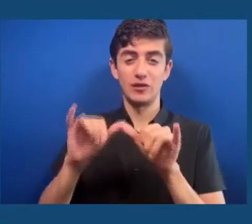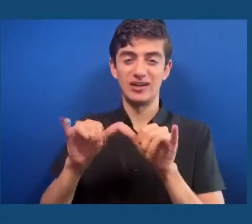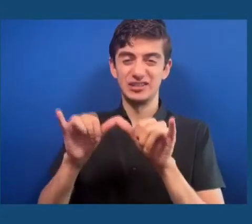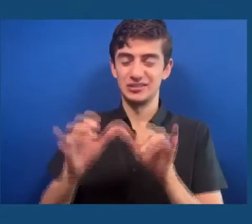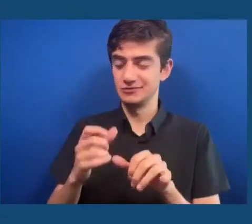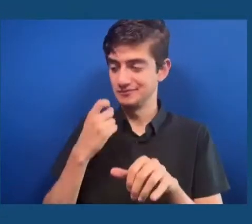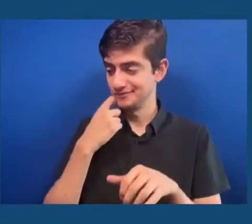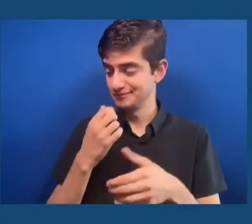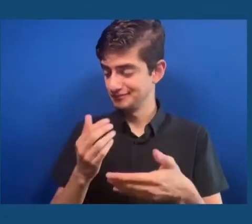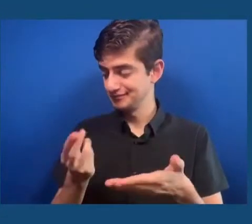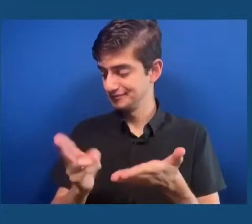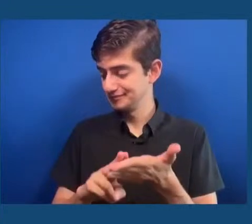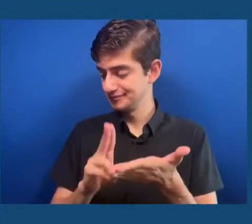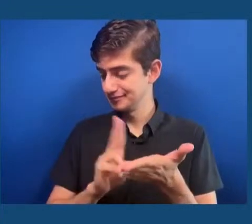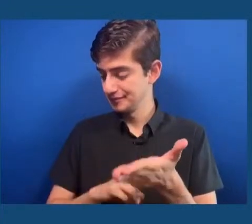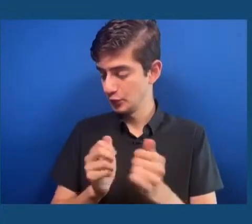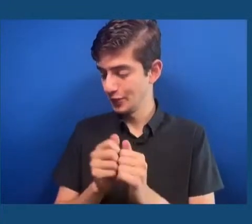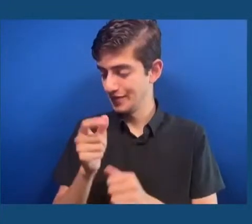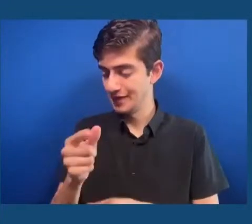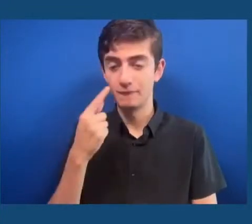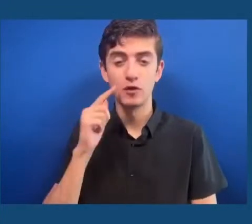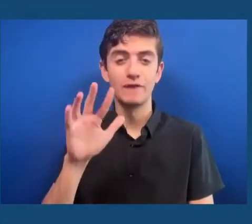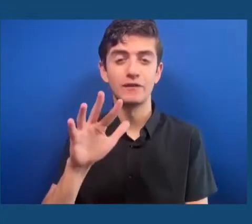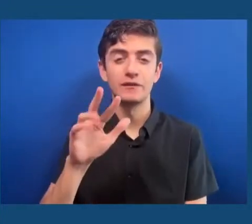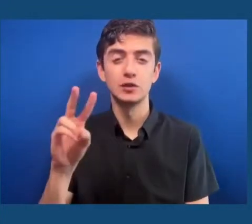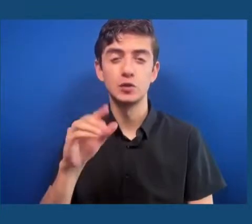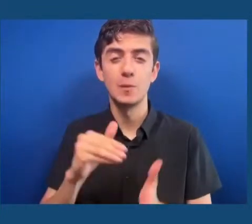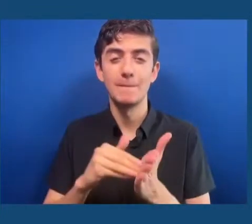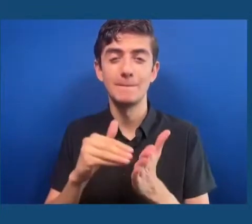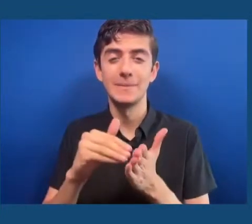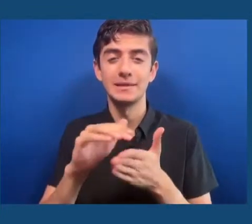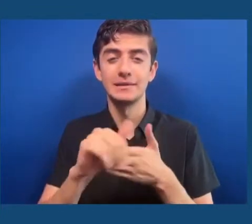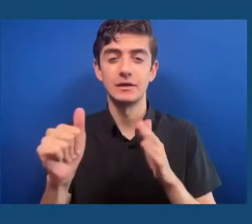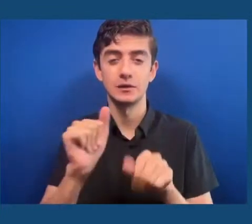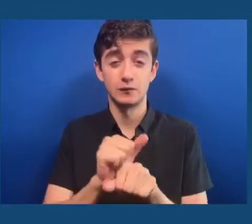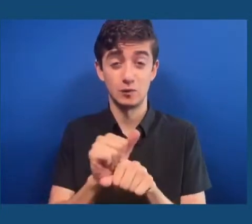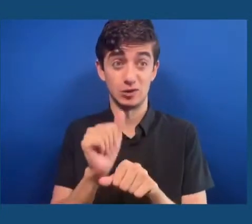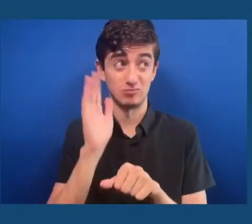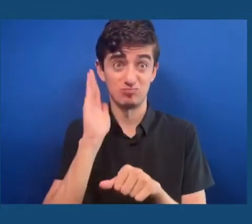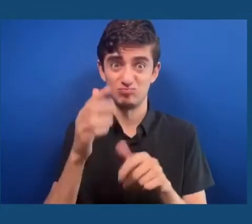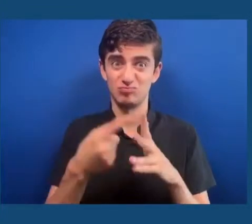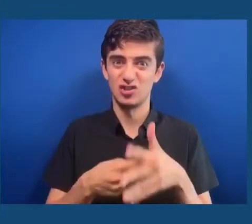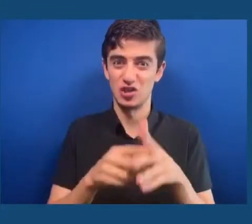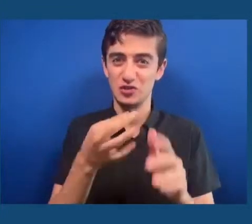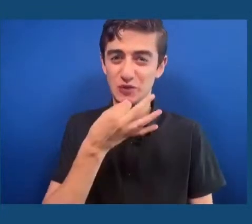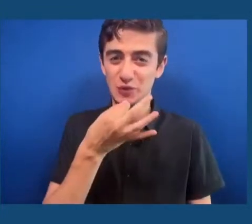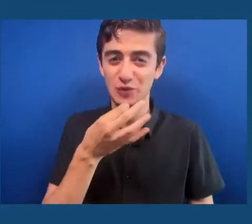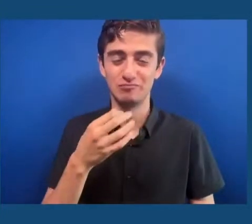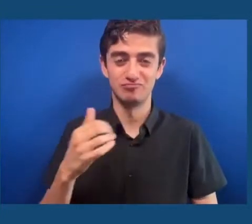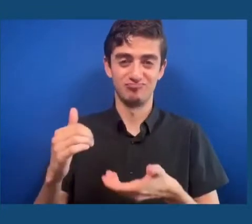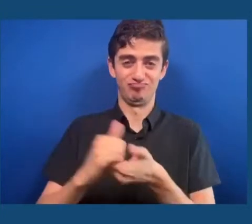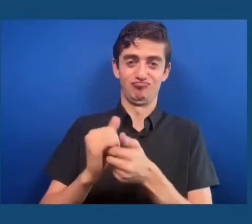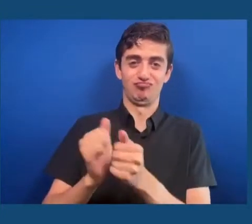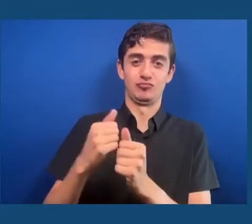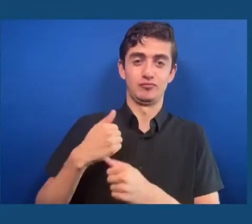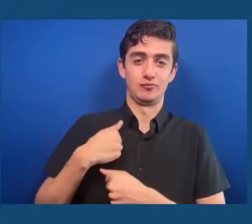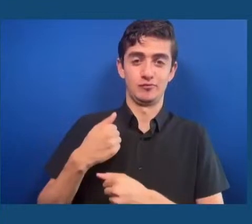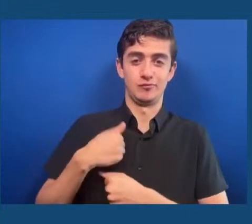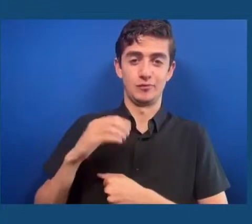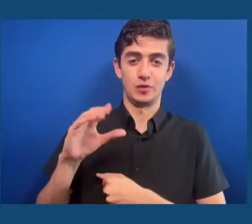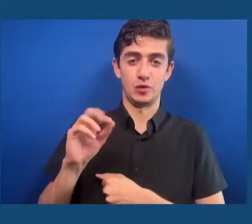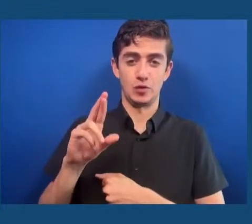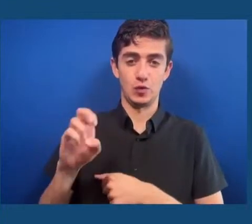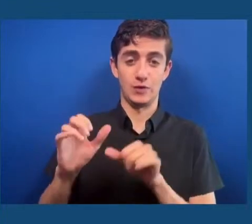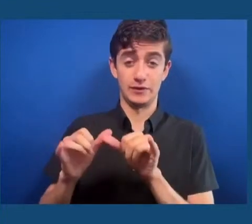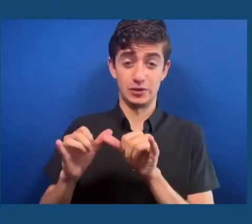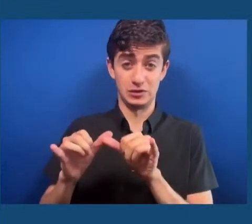$52 million of work that's going to begin very soon. So it helps to have strong relationships with the Army Corps of Engineers.